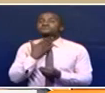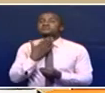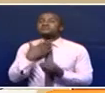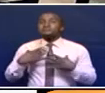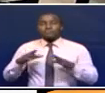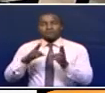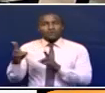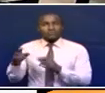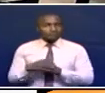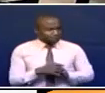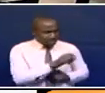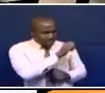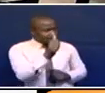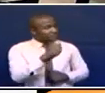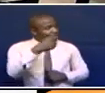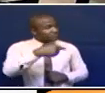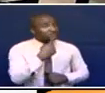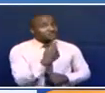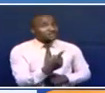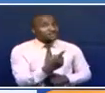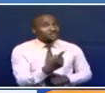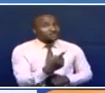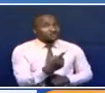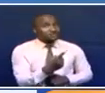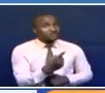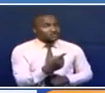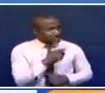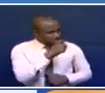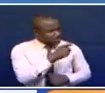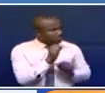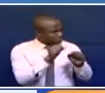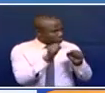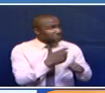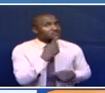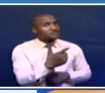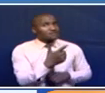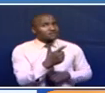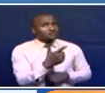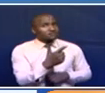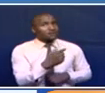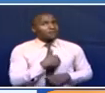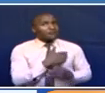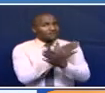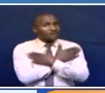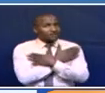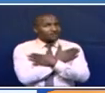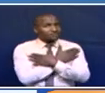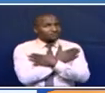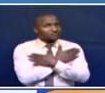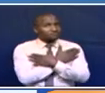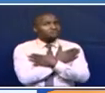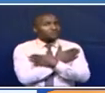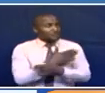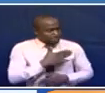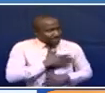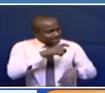Okay, let's move on. Moses Kanyita, you say, is he courageous enough to say, quote, my friend Raila, it's